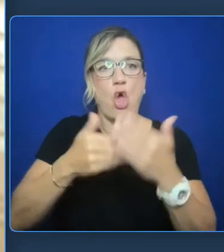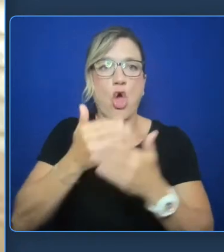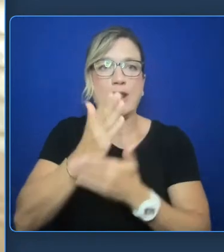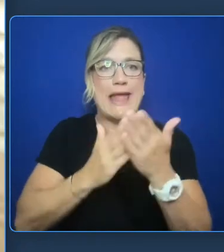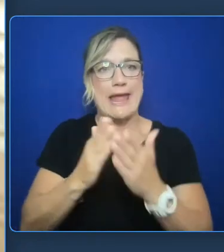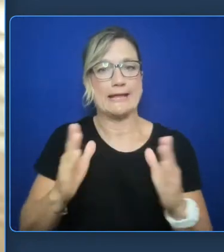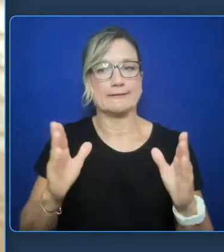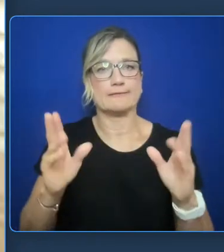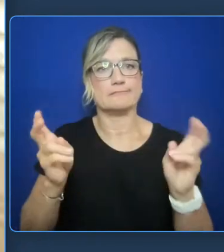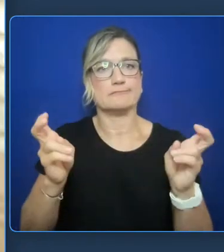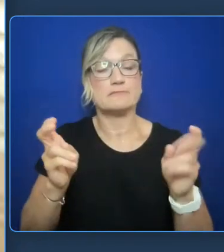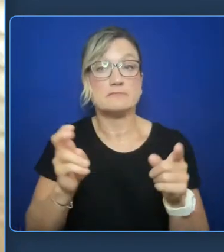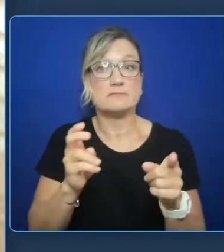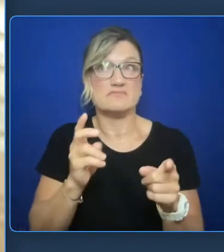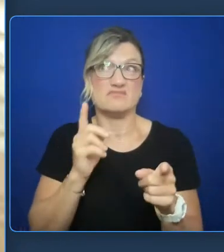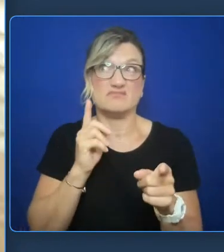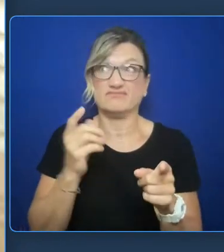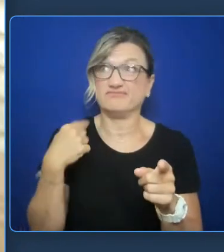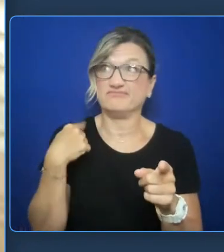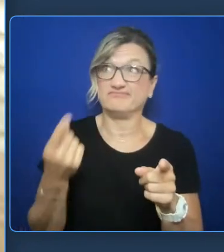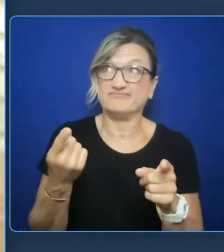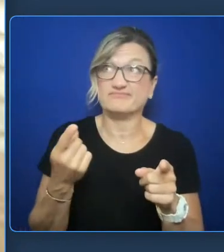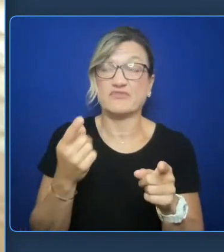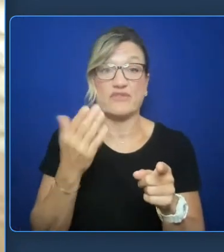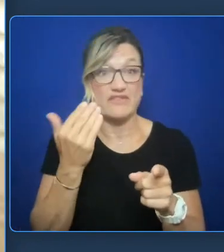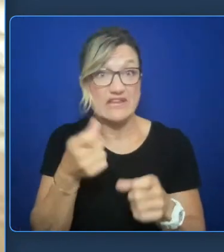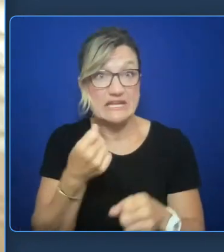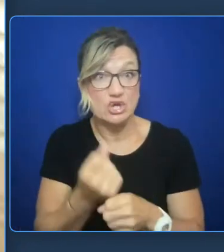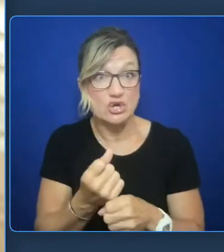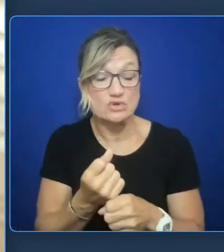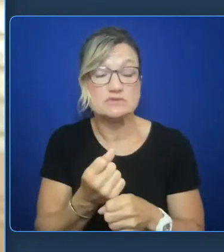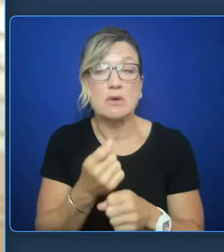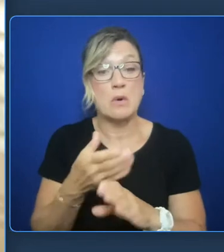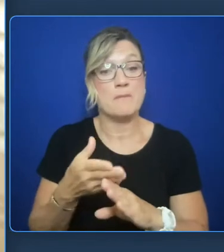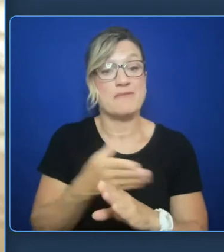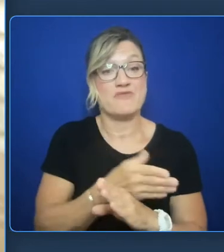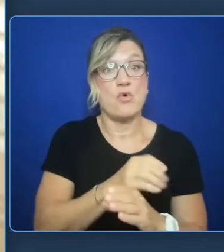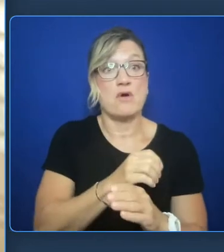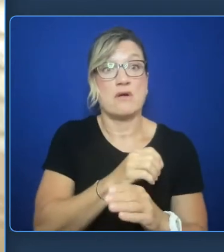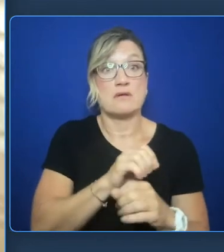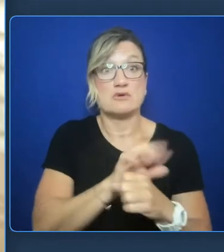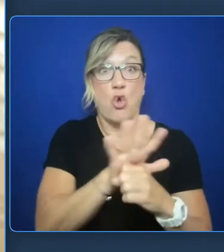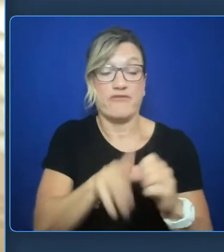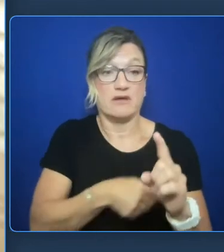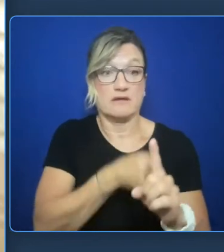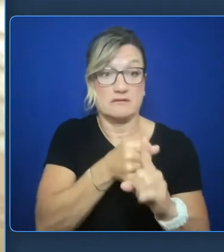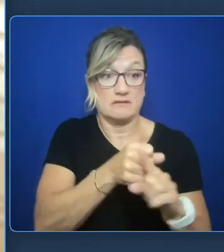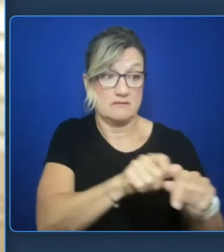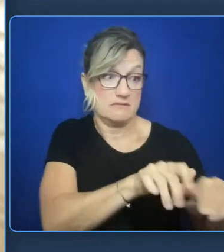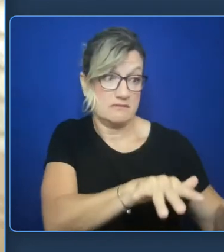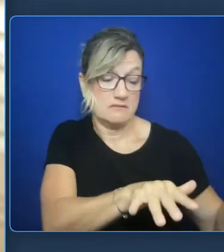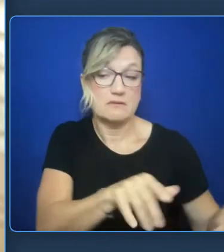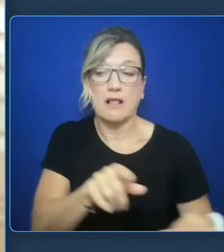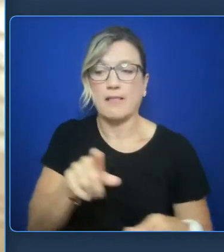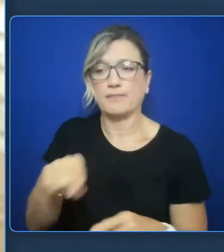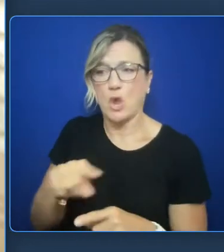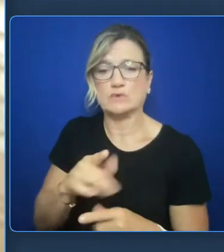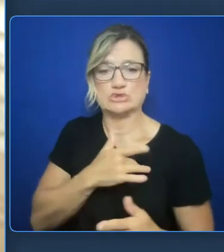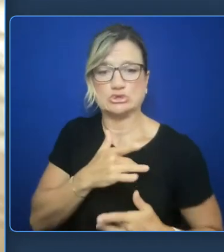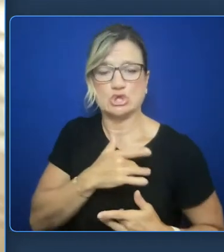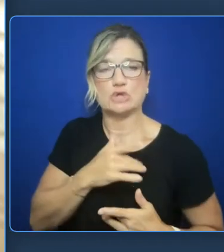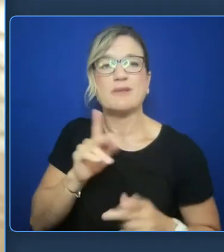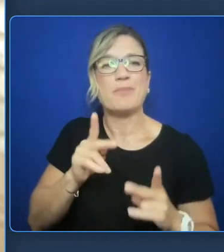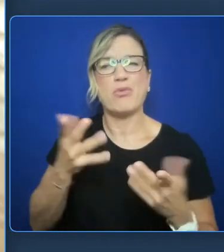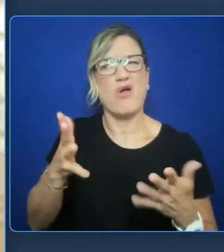those kinds of things for the last 15 years. So even pre-COVID, these kind of concerns are something people have been